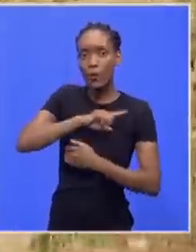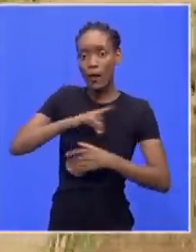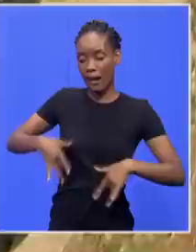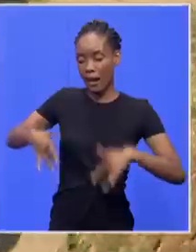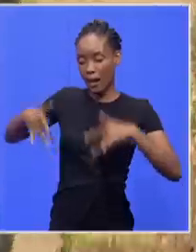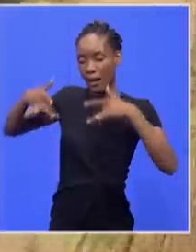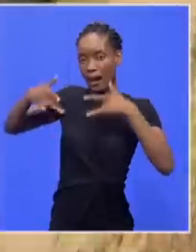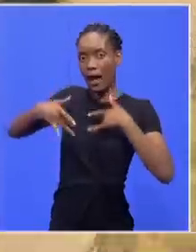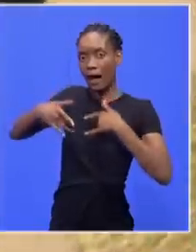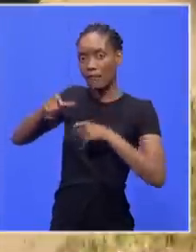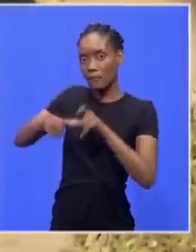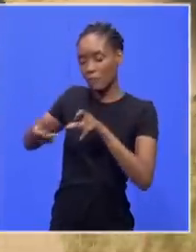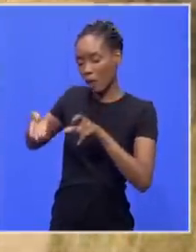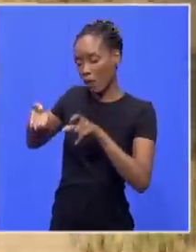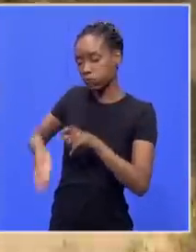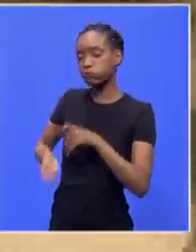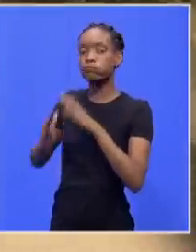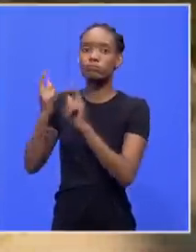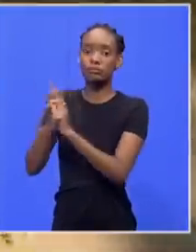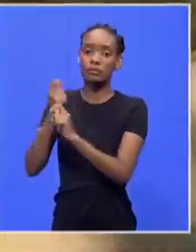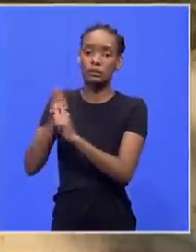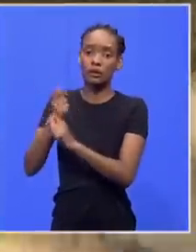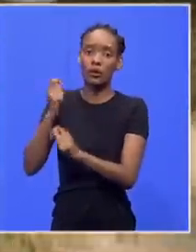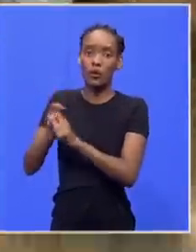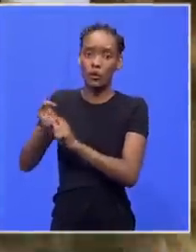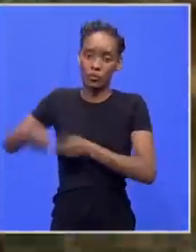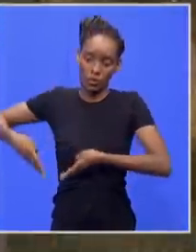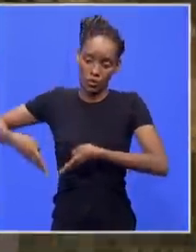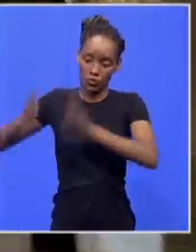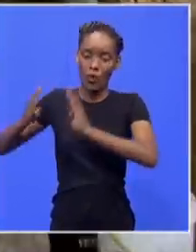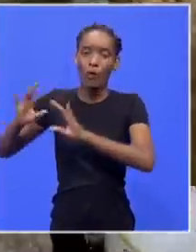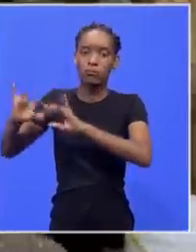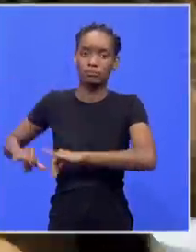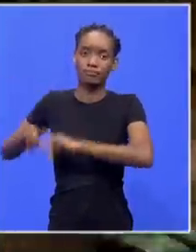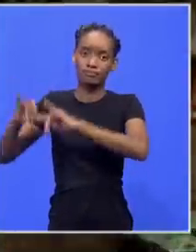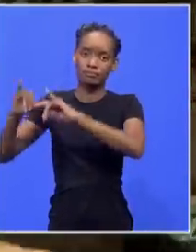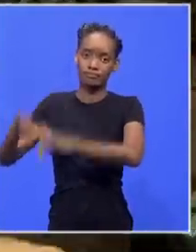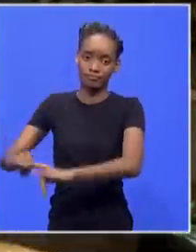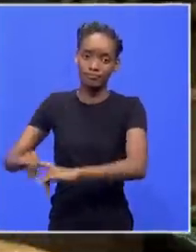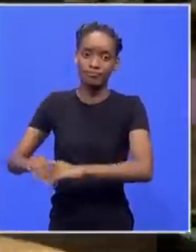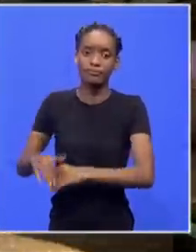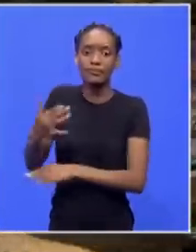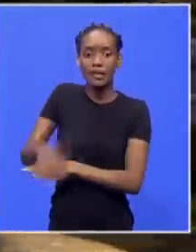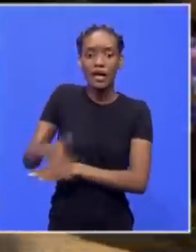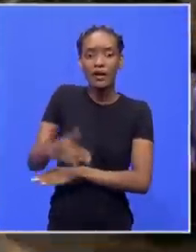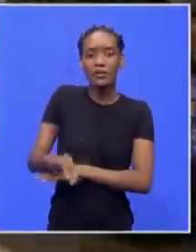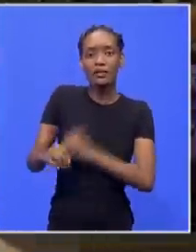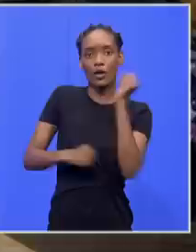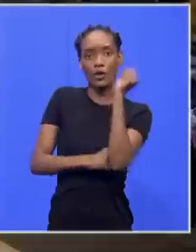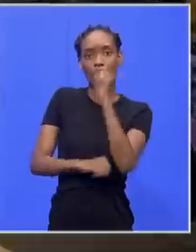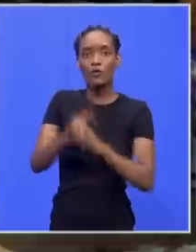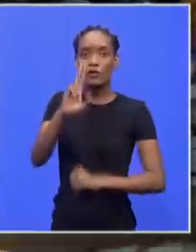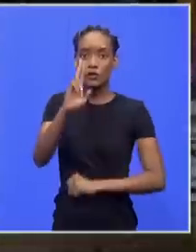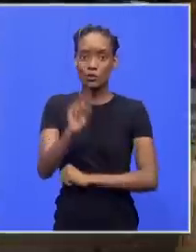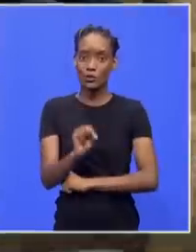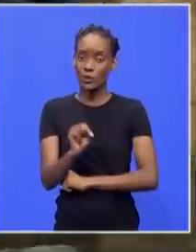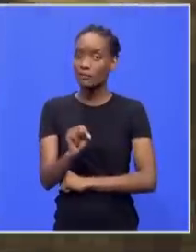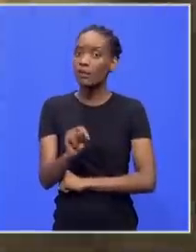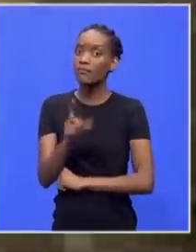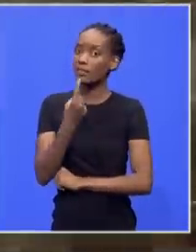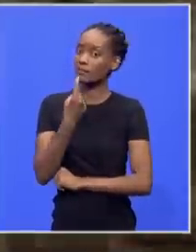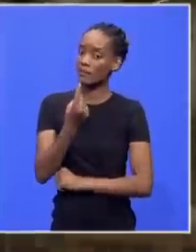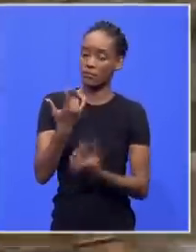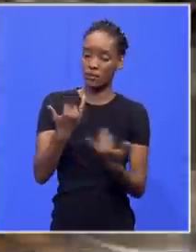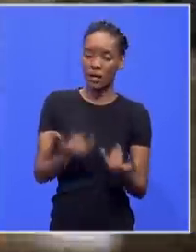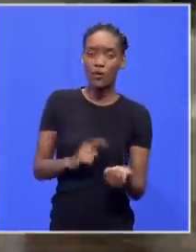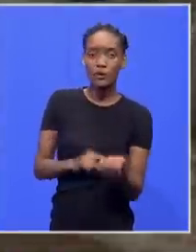this particular stretch of road outside the offices of the UN, saying that it's time for them to go. Now, the